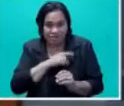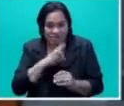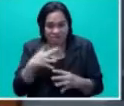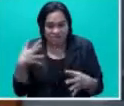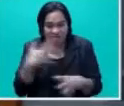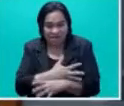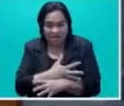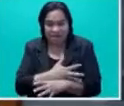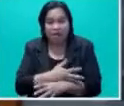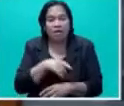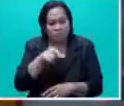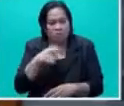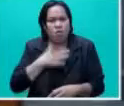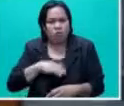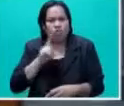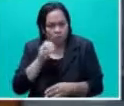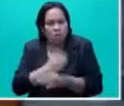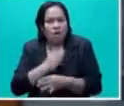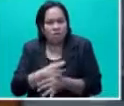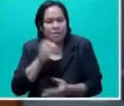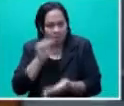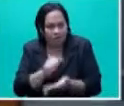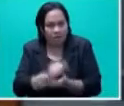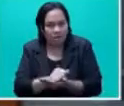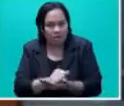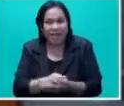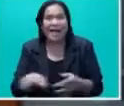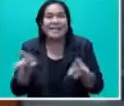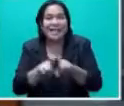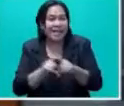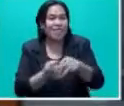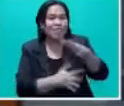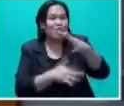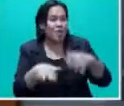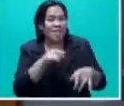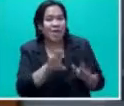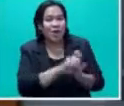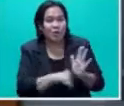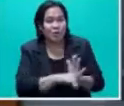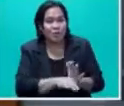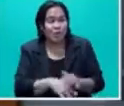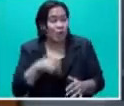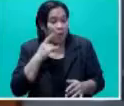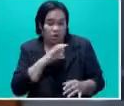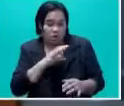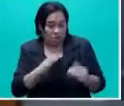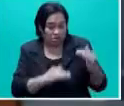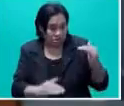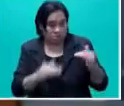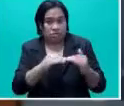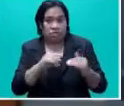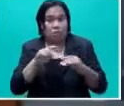permanent secretaries doing their job the way it should be done, just like the burning of the Constitution. When it's not up to what they